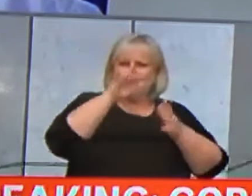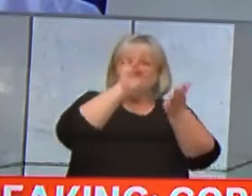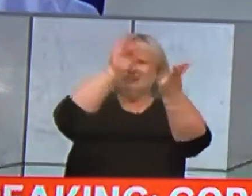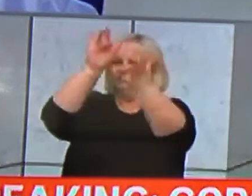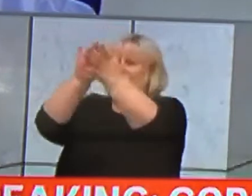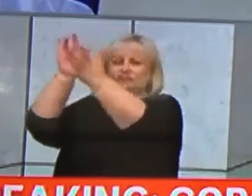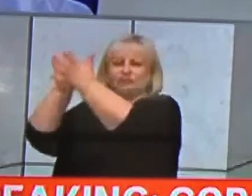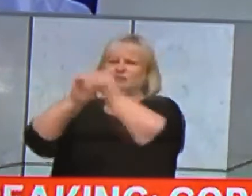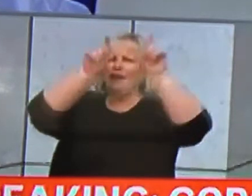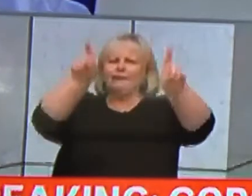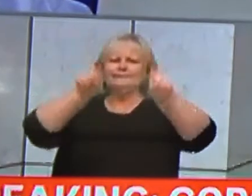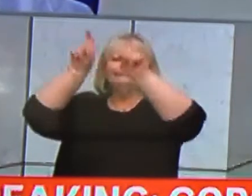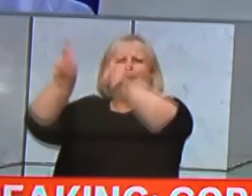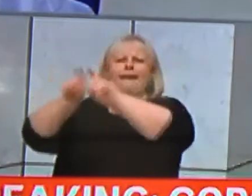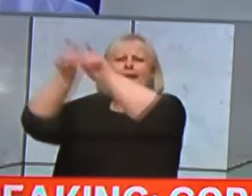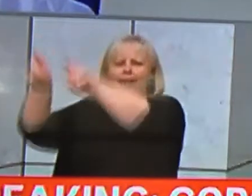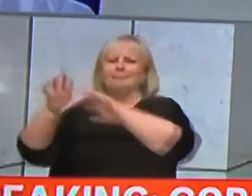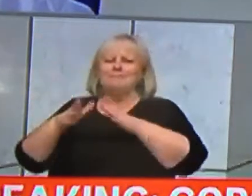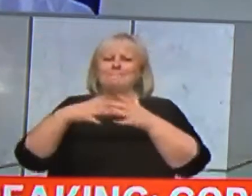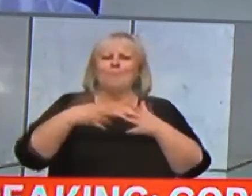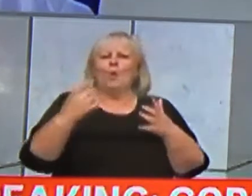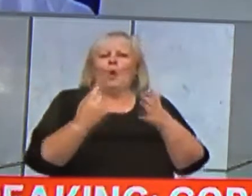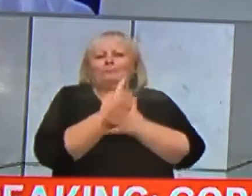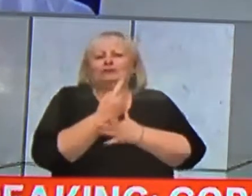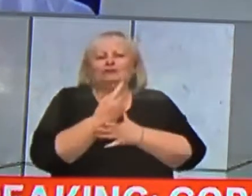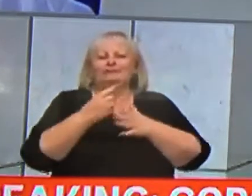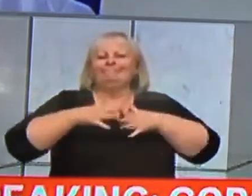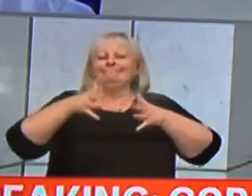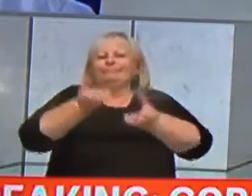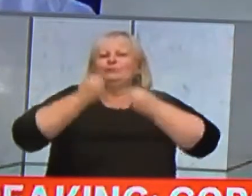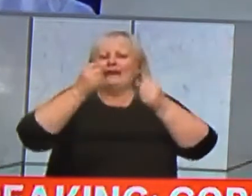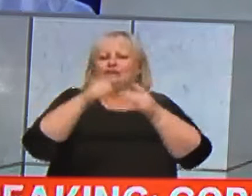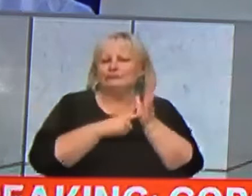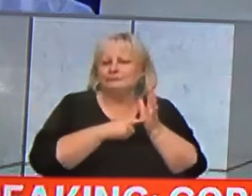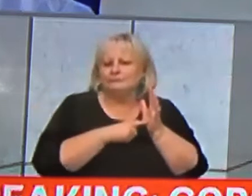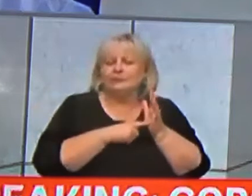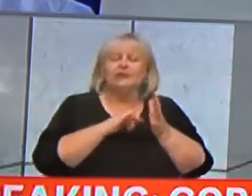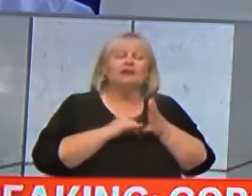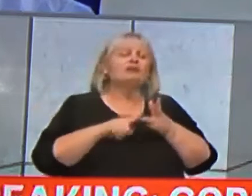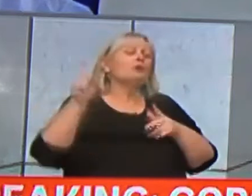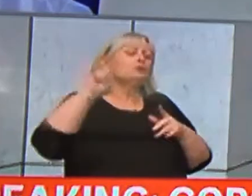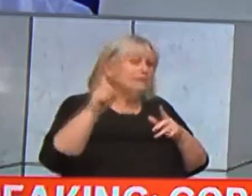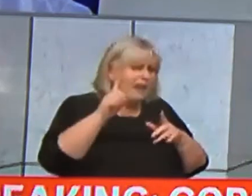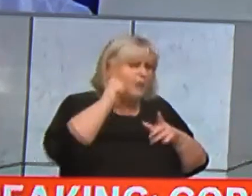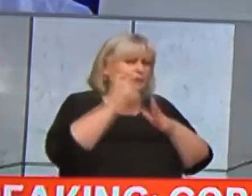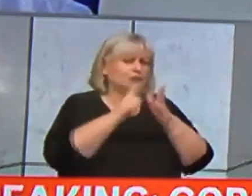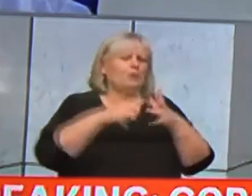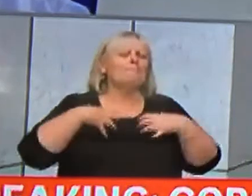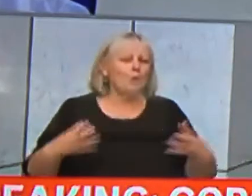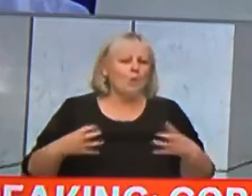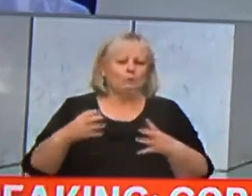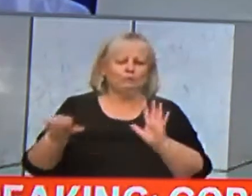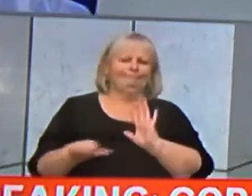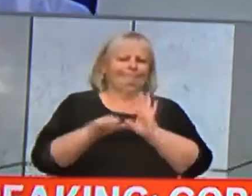longer, and they've been more exposed. And so we're going to take further measures today to strengthen